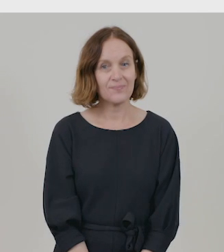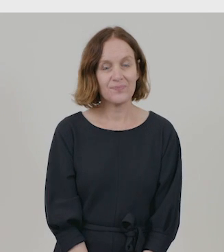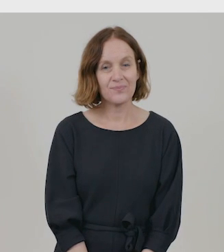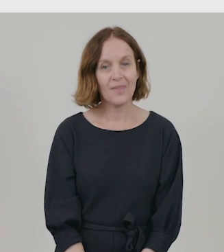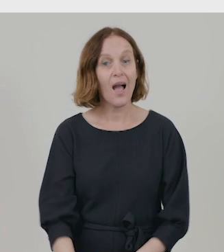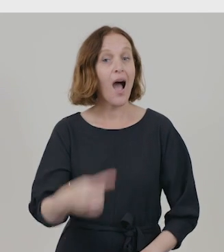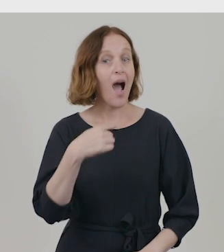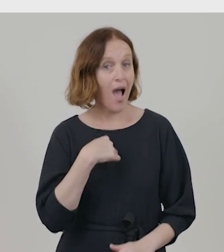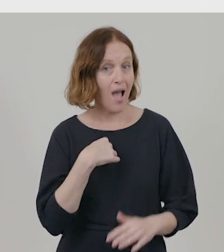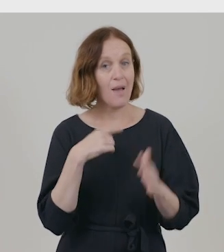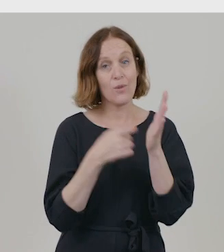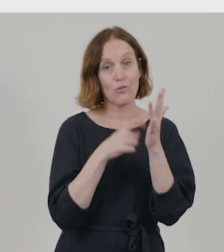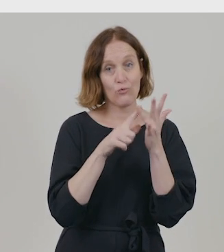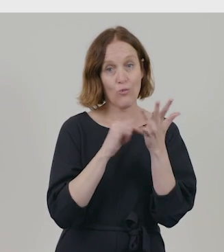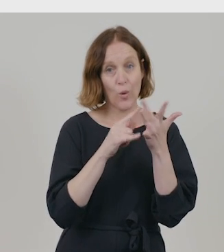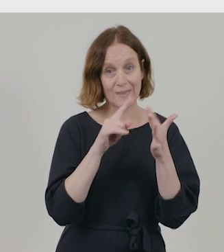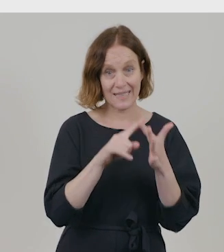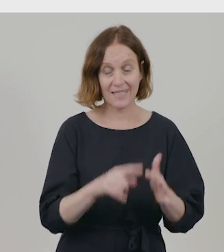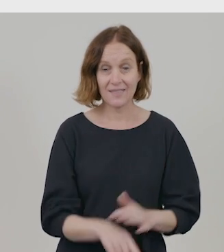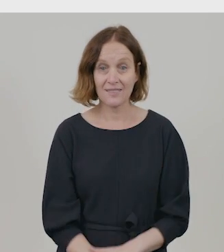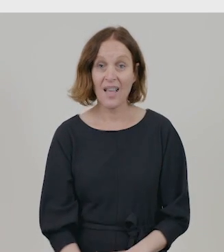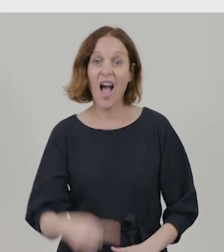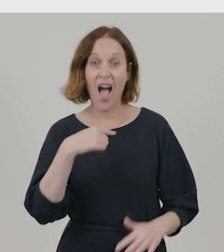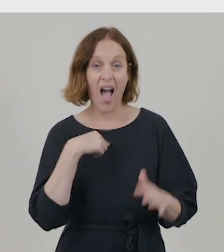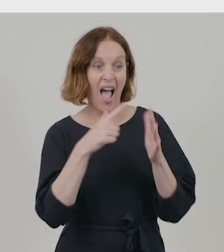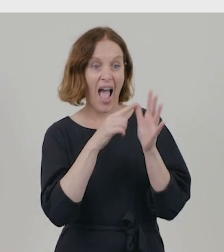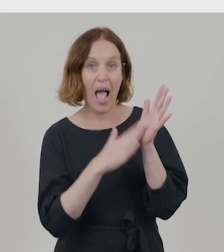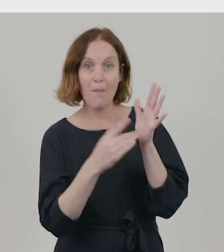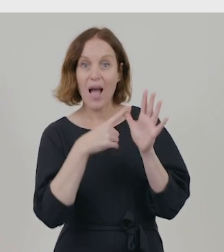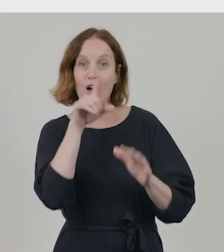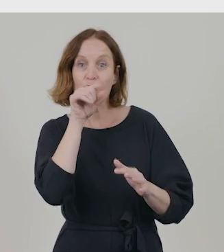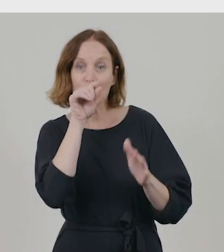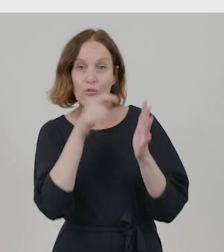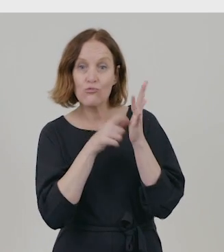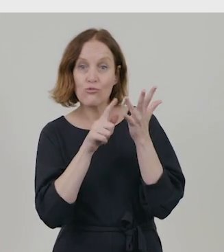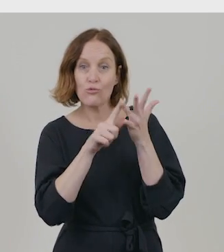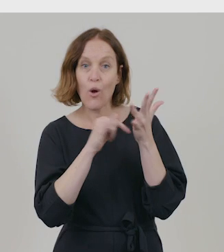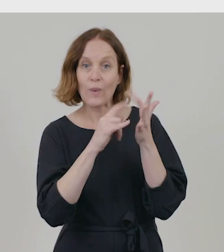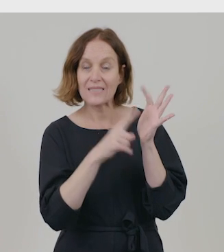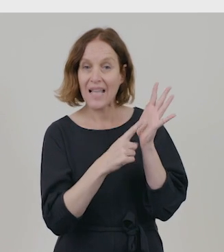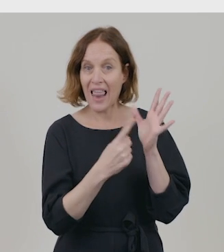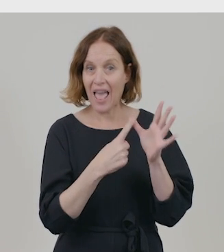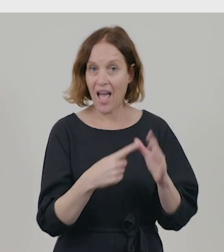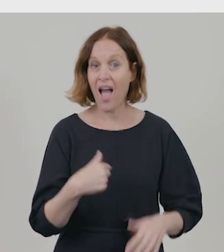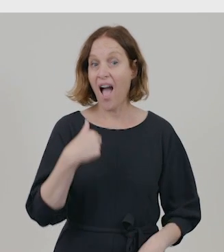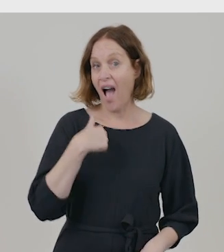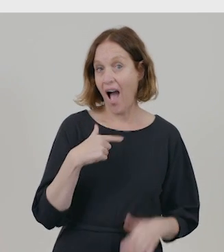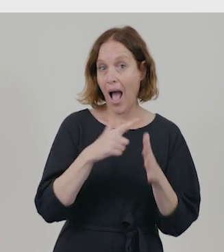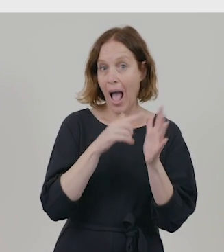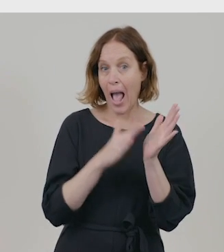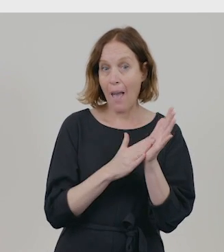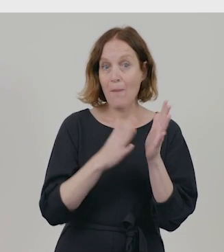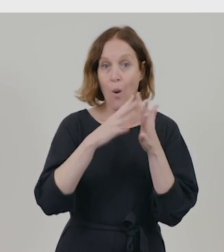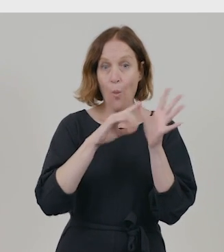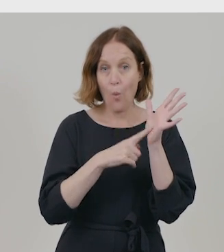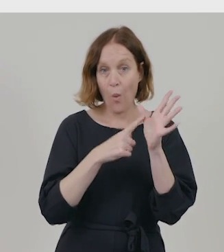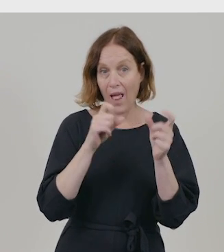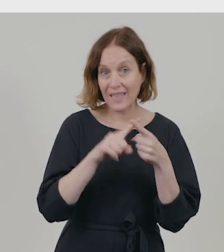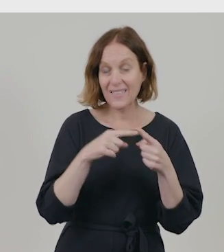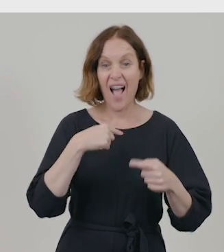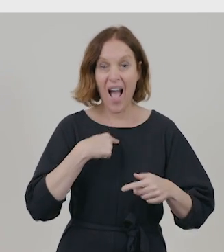picture? Both animals look like they're smiling, which makes me think they're happy. I wonder why